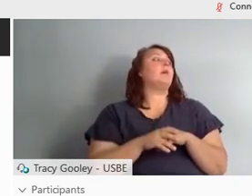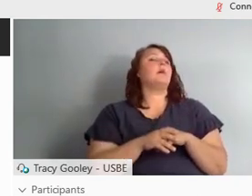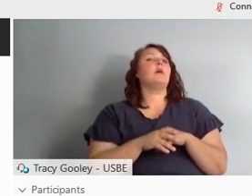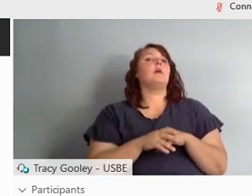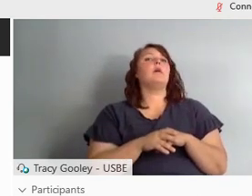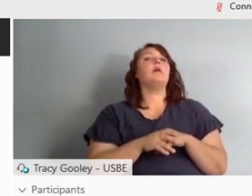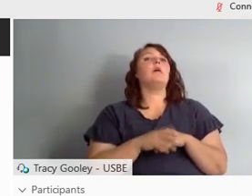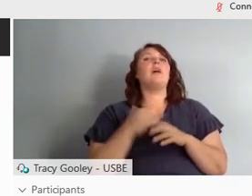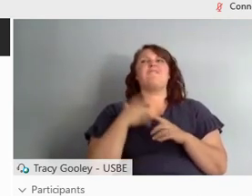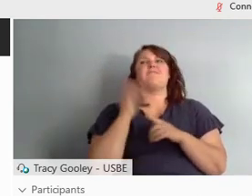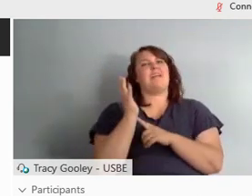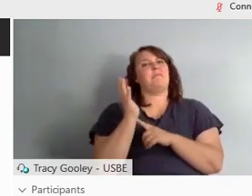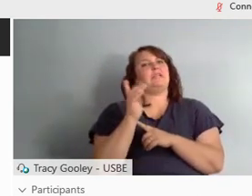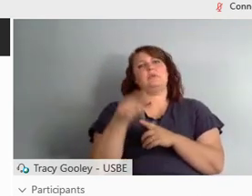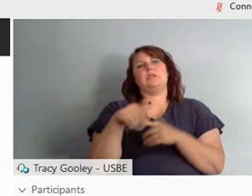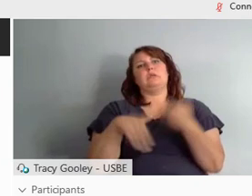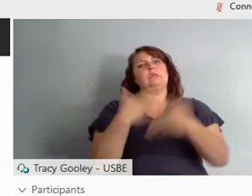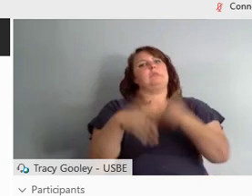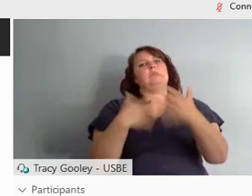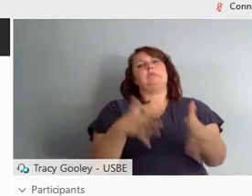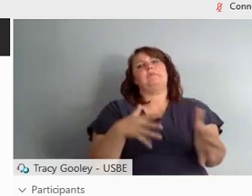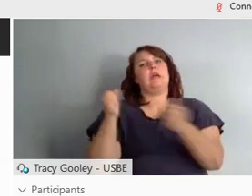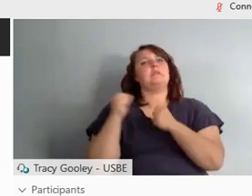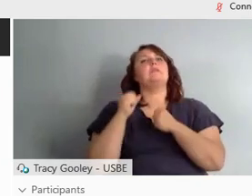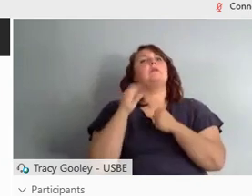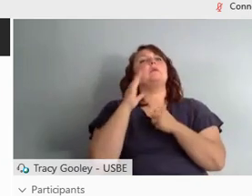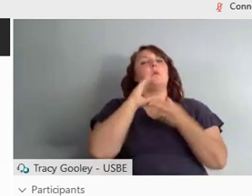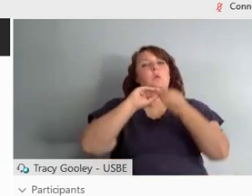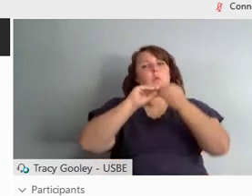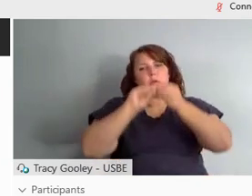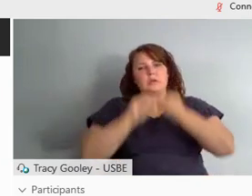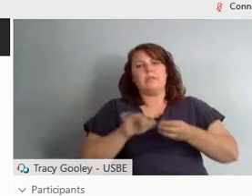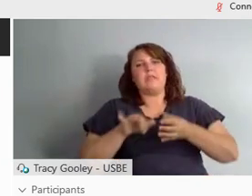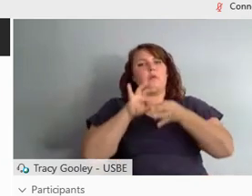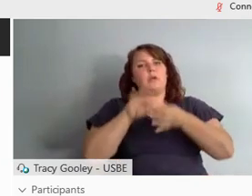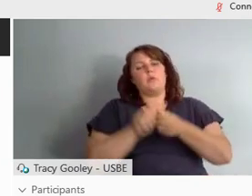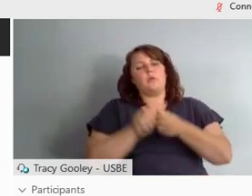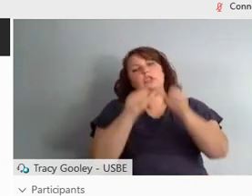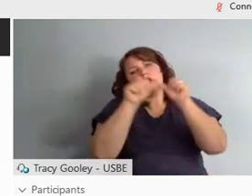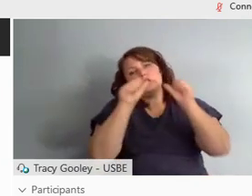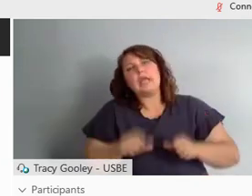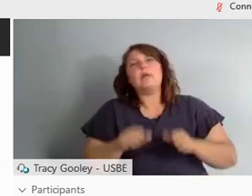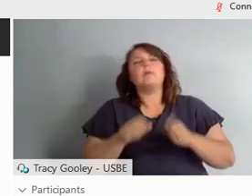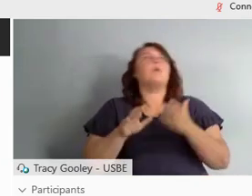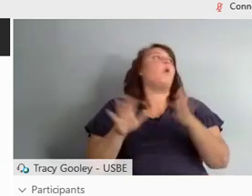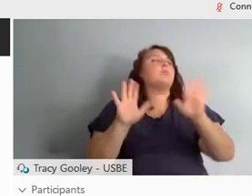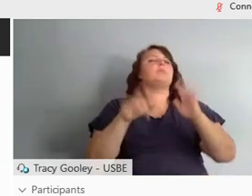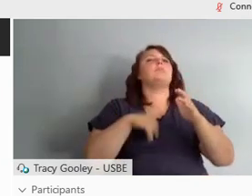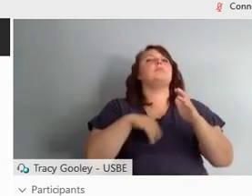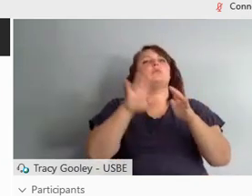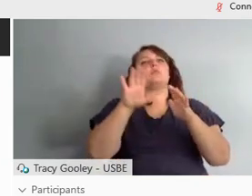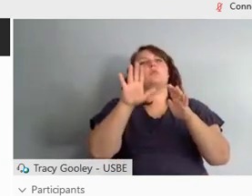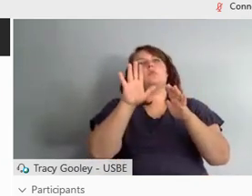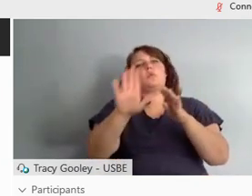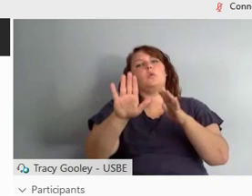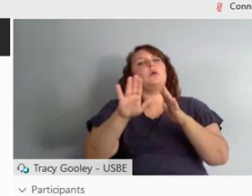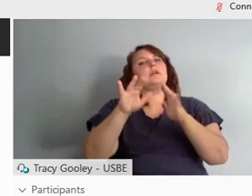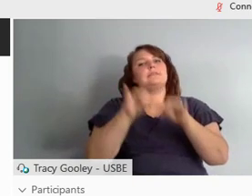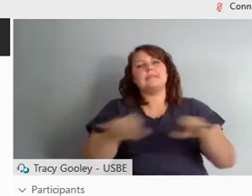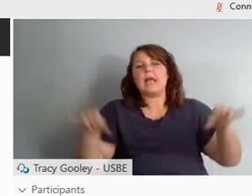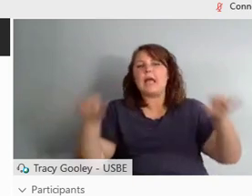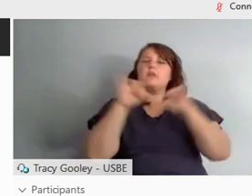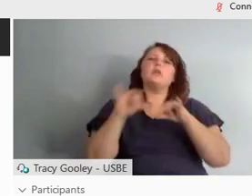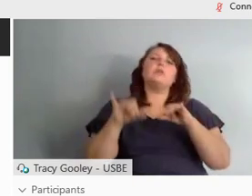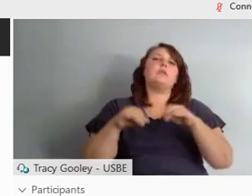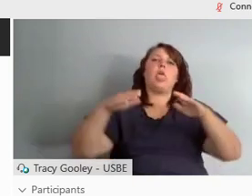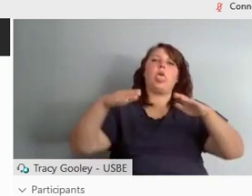up. Numeracy rubric is the same, right? You've got your shapes or your standards and your question aligned to that. You've got your not